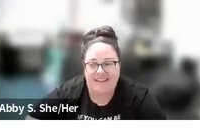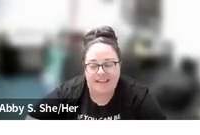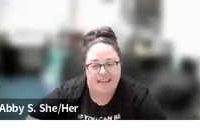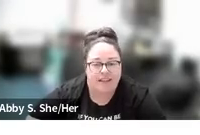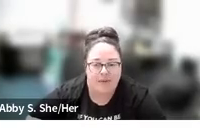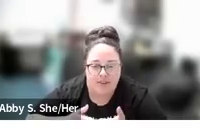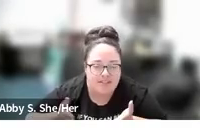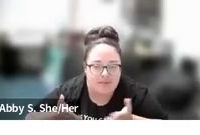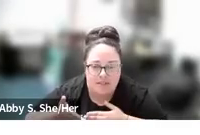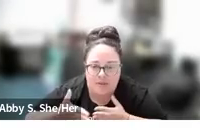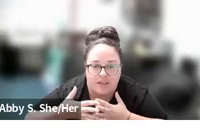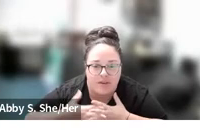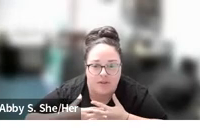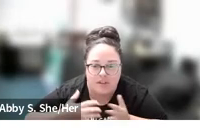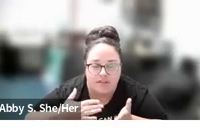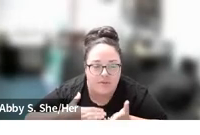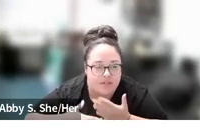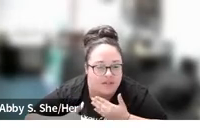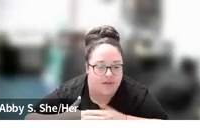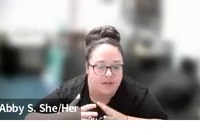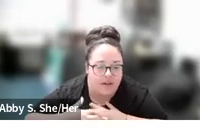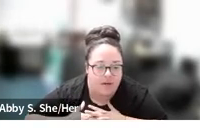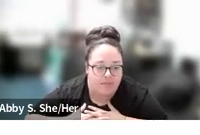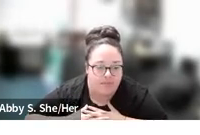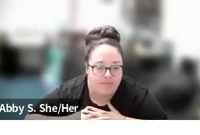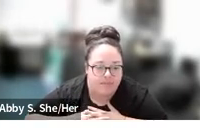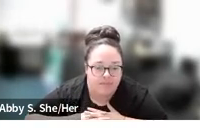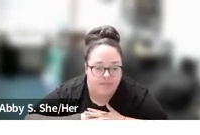And yeah, like with the same thing as you, like you can do like the music, you can,